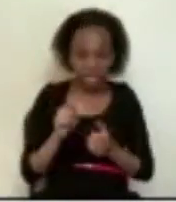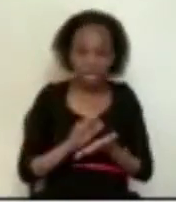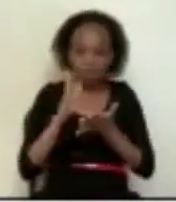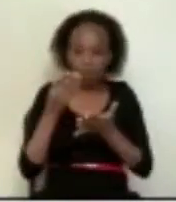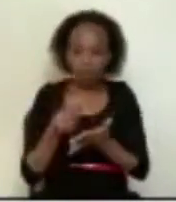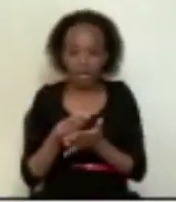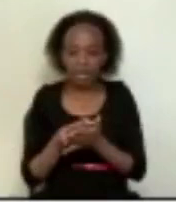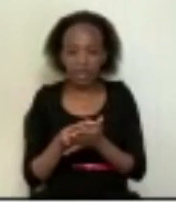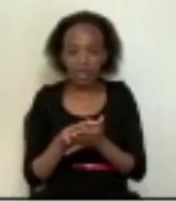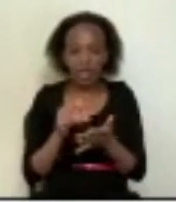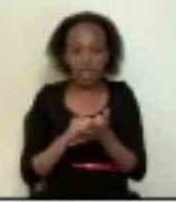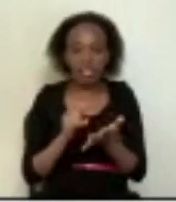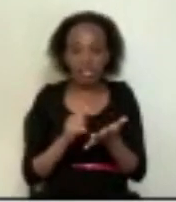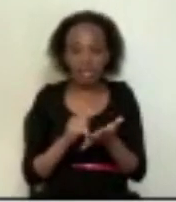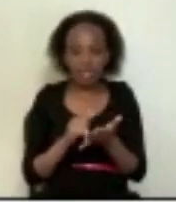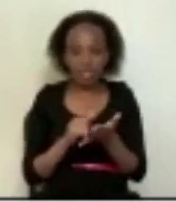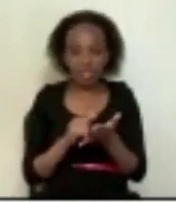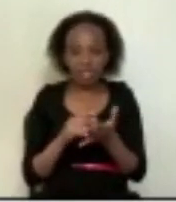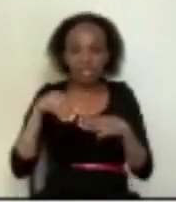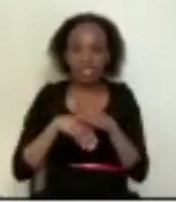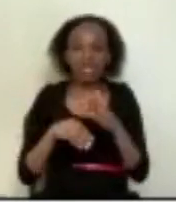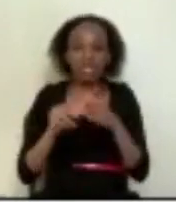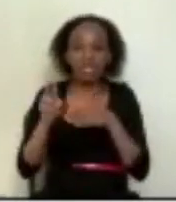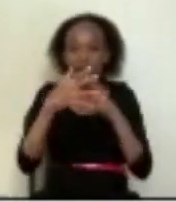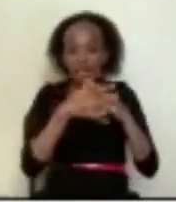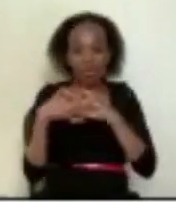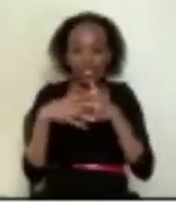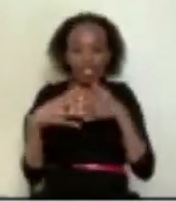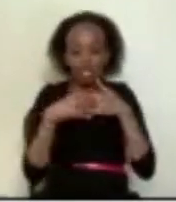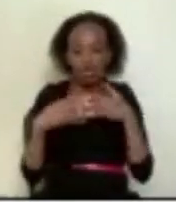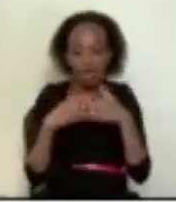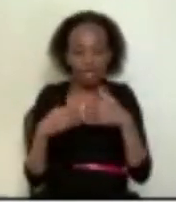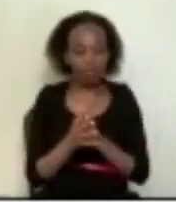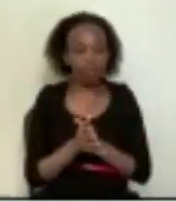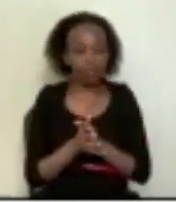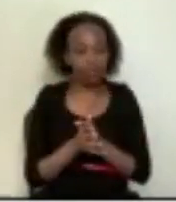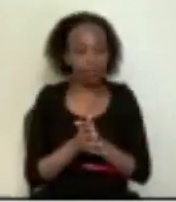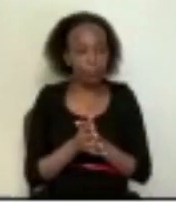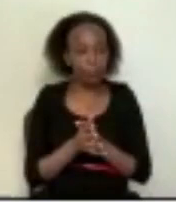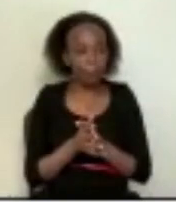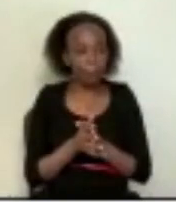is denominated in US dollars. What are the implications of that?